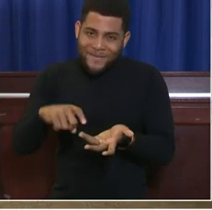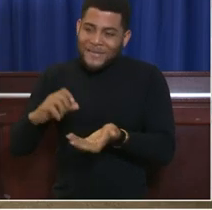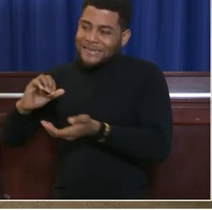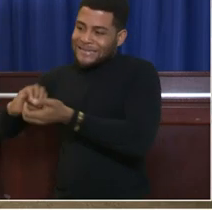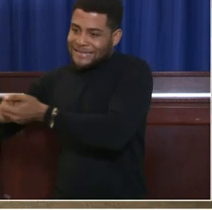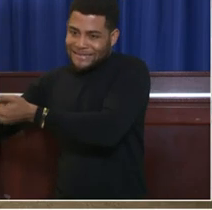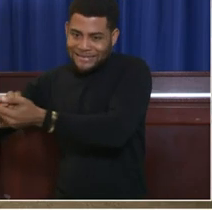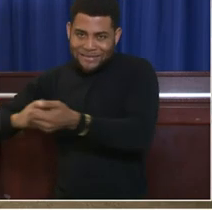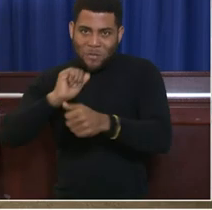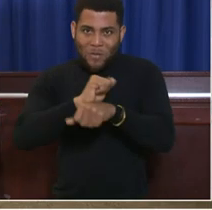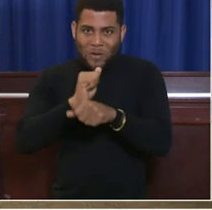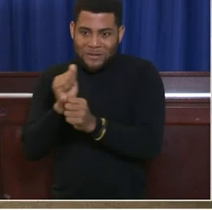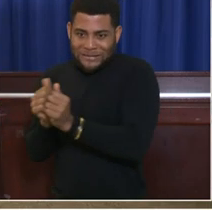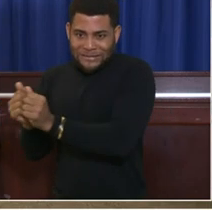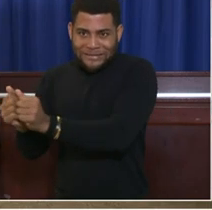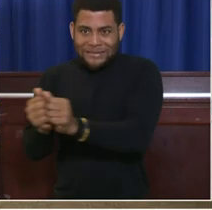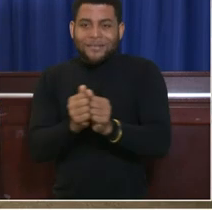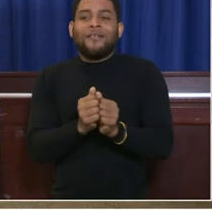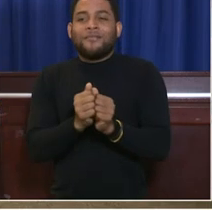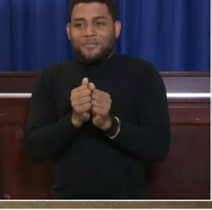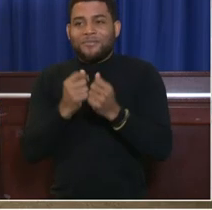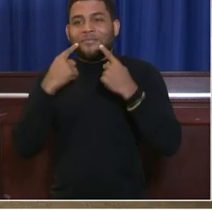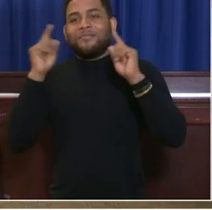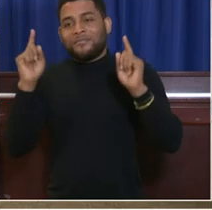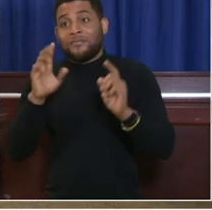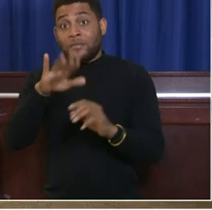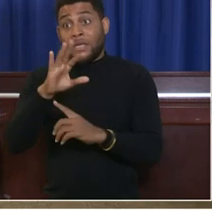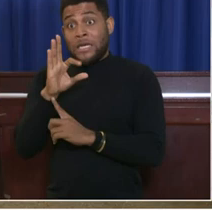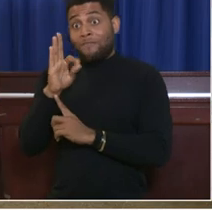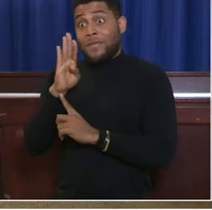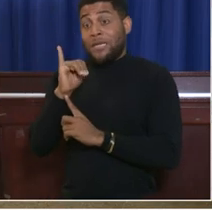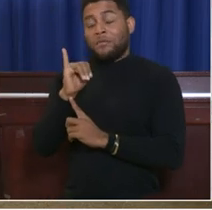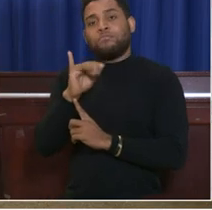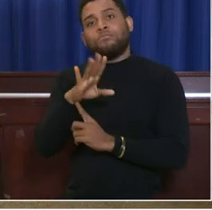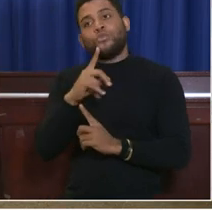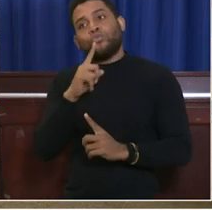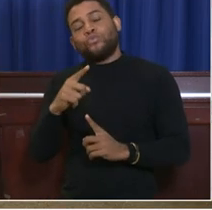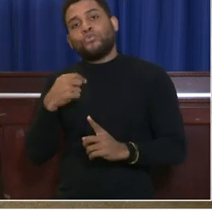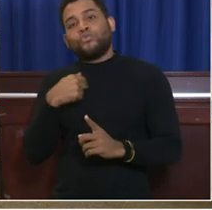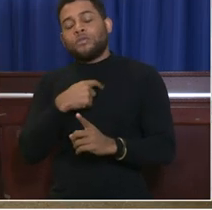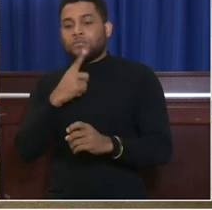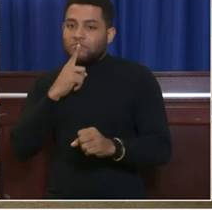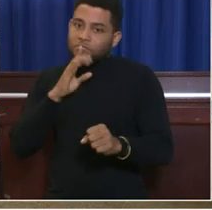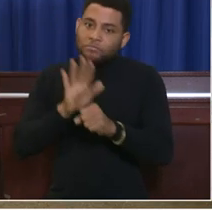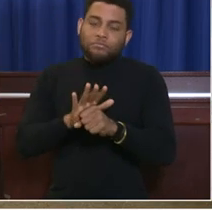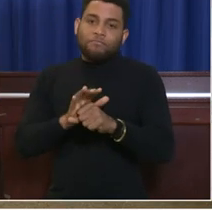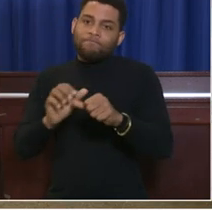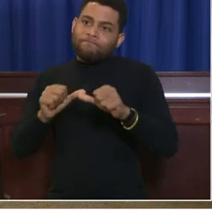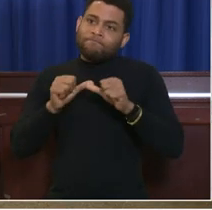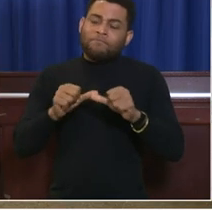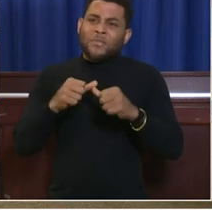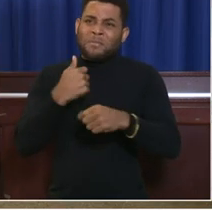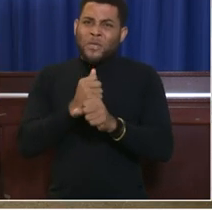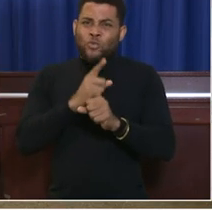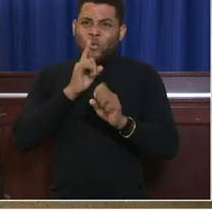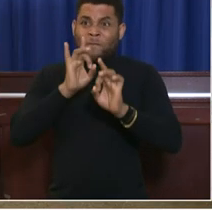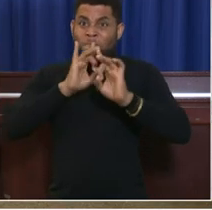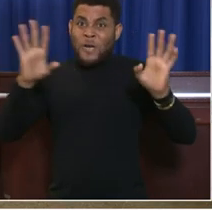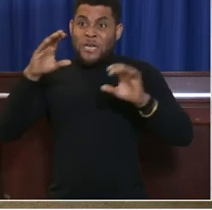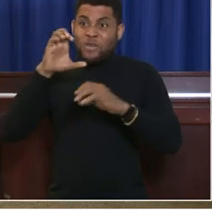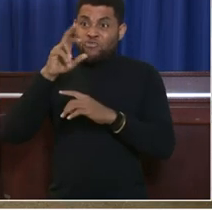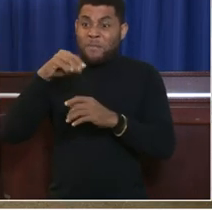FBI remains committed to teaming with you to bring violent criminals to justice. I thank you, and I'd like to turn the podium back over to Mayor